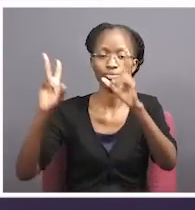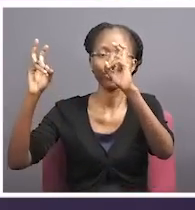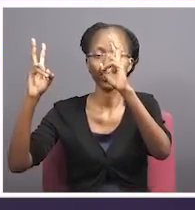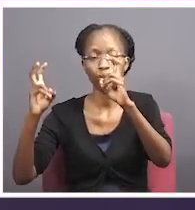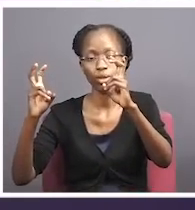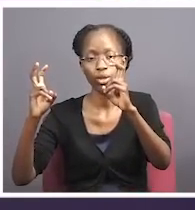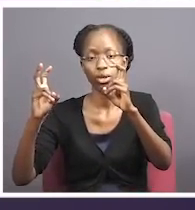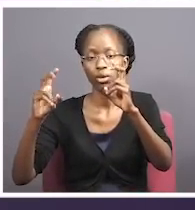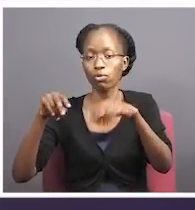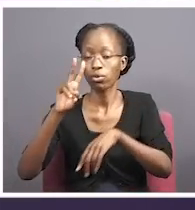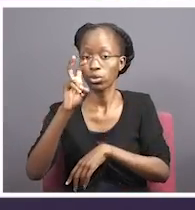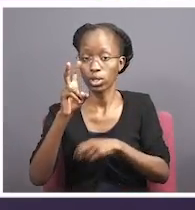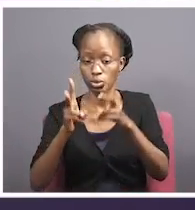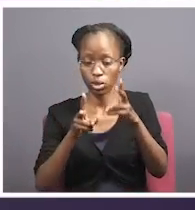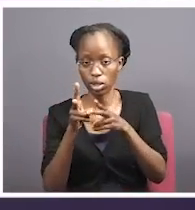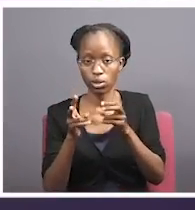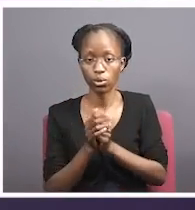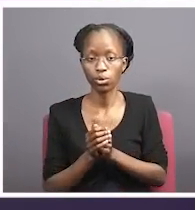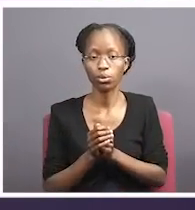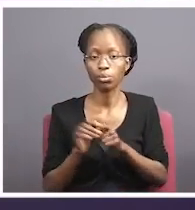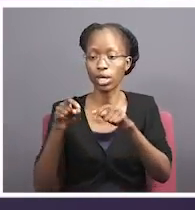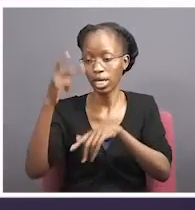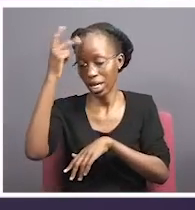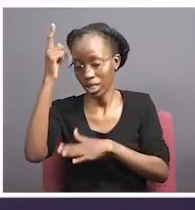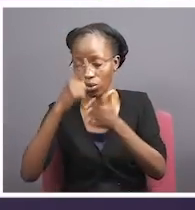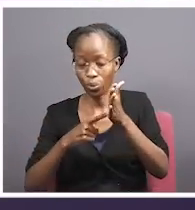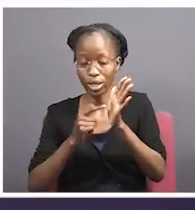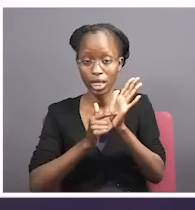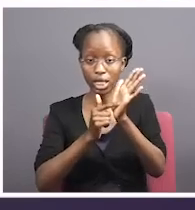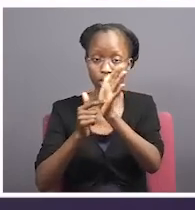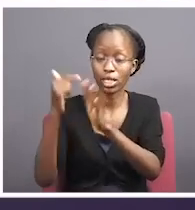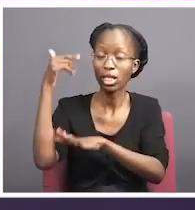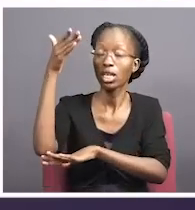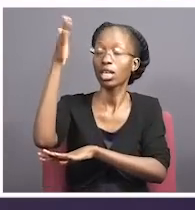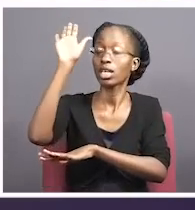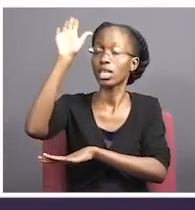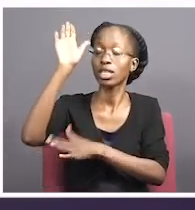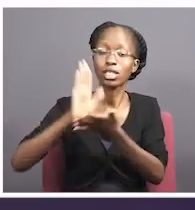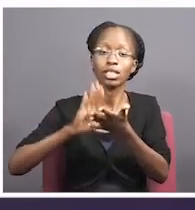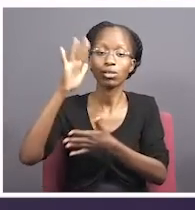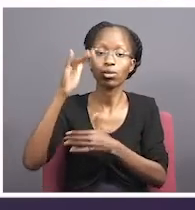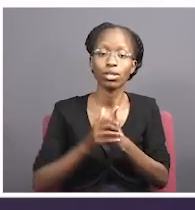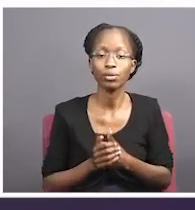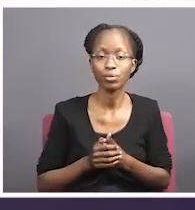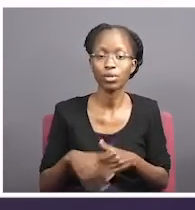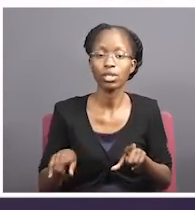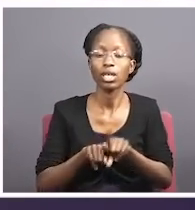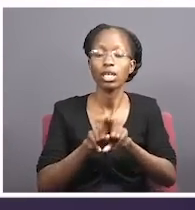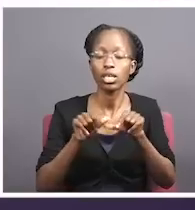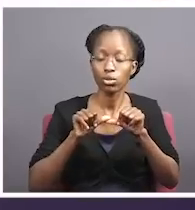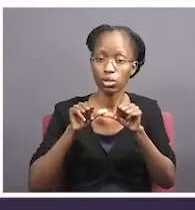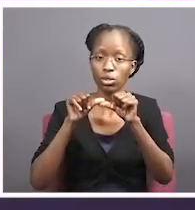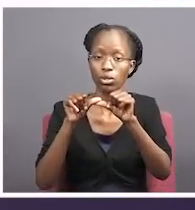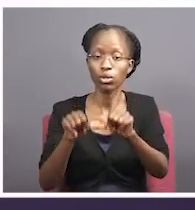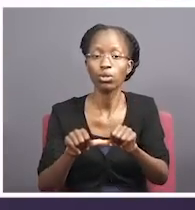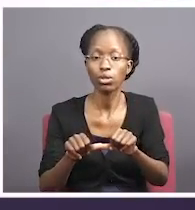lesson, the theme for 2022 at CITAM here, radiating his glory.